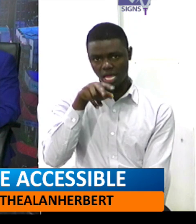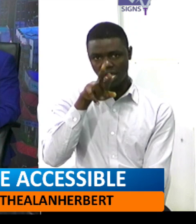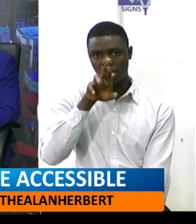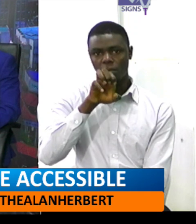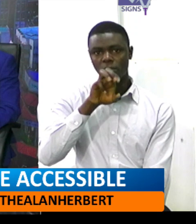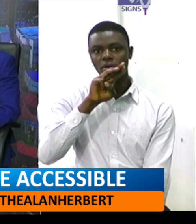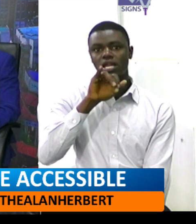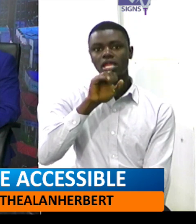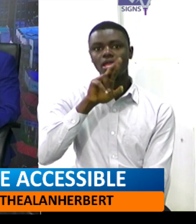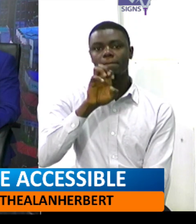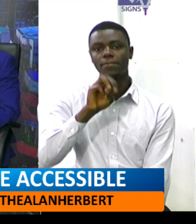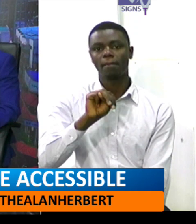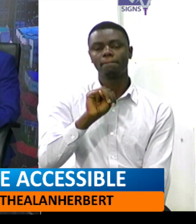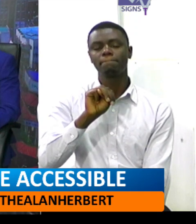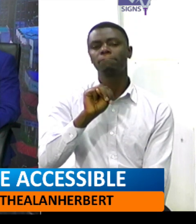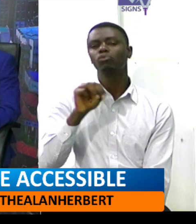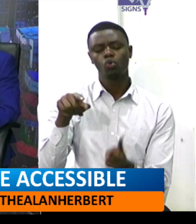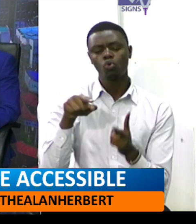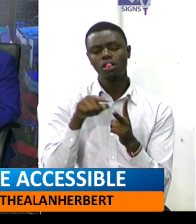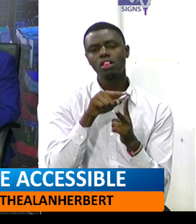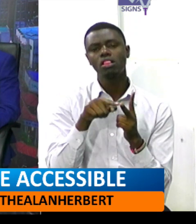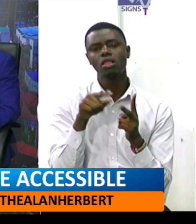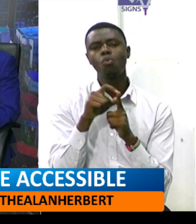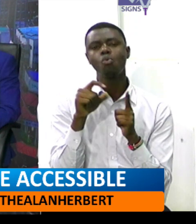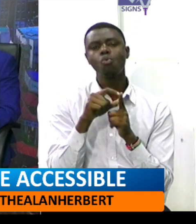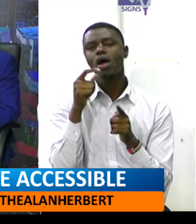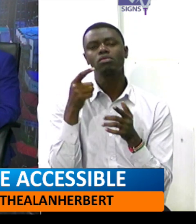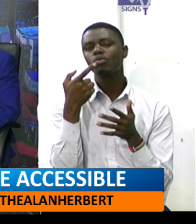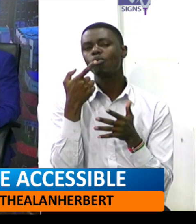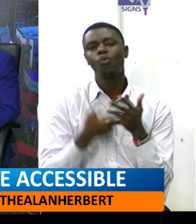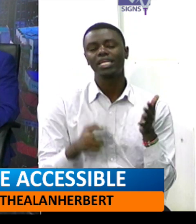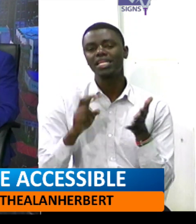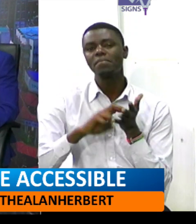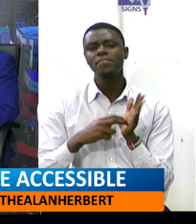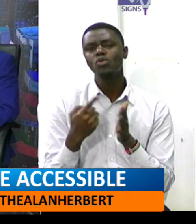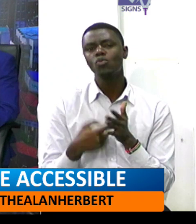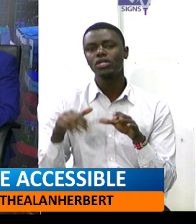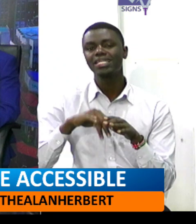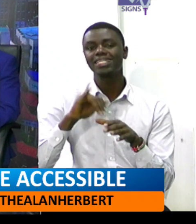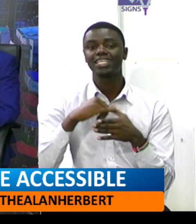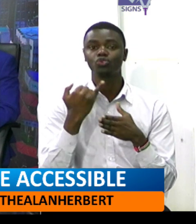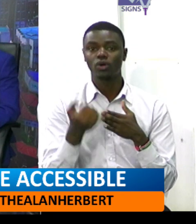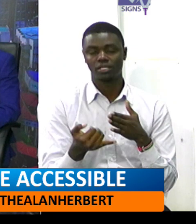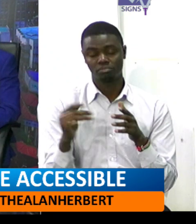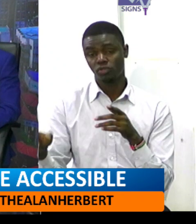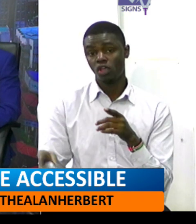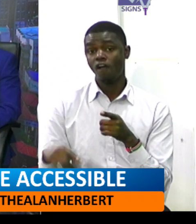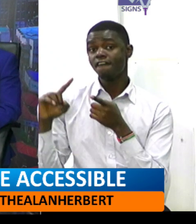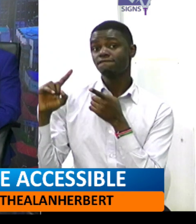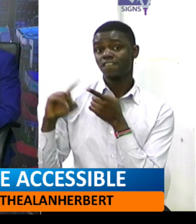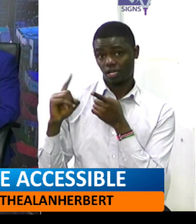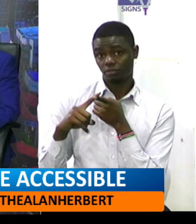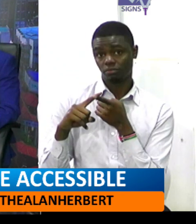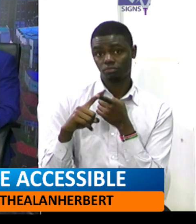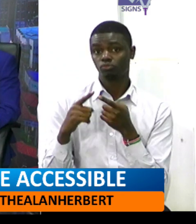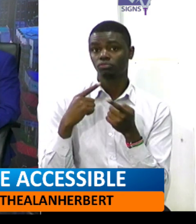used. What are these two words, and what do they mean in insurance? So I'll talk about first of all starting